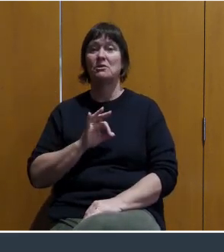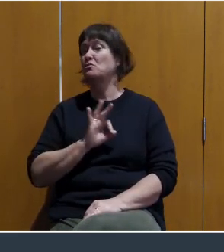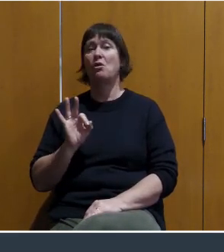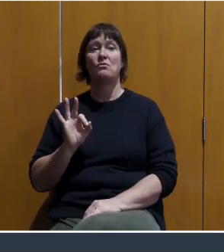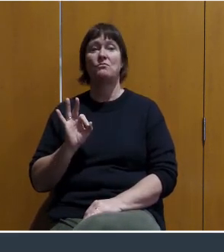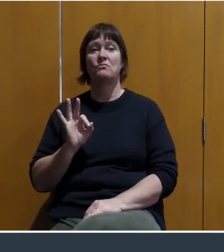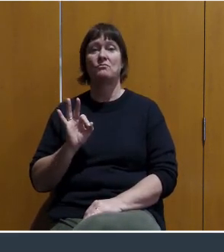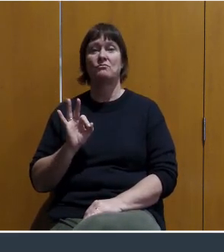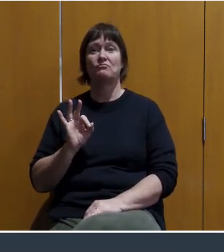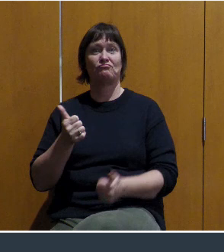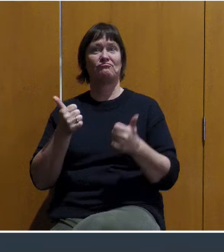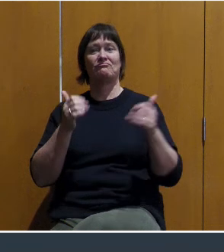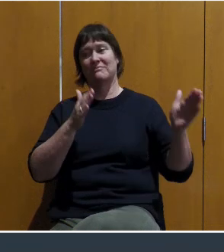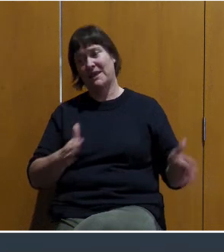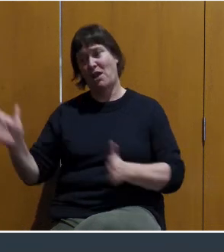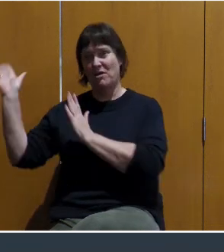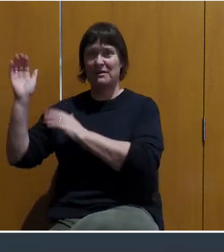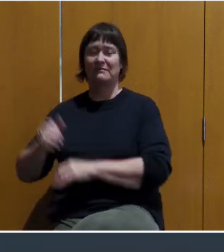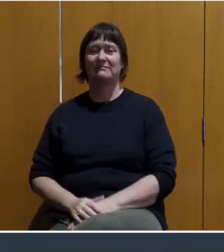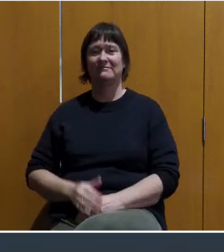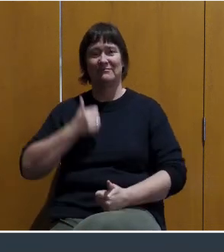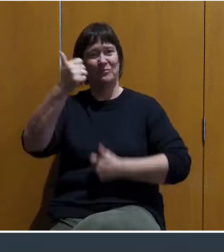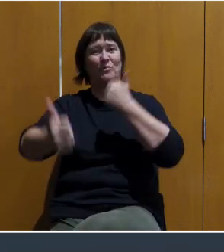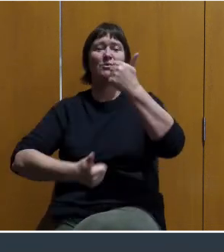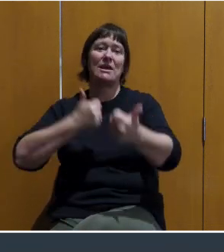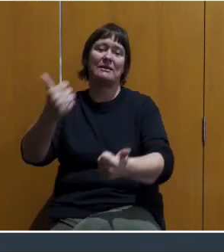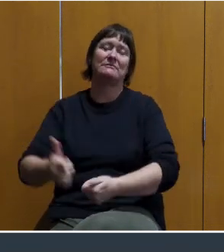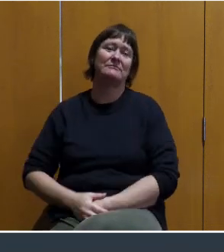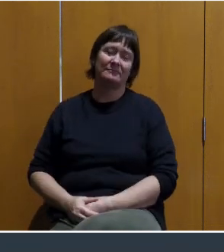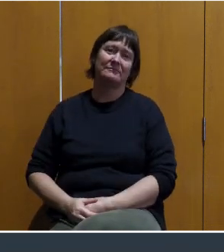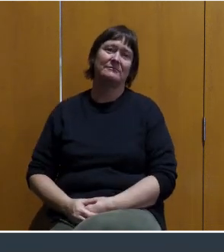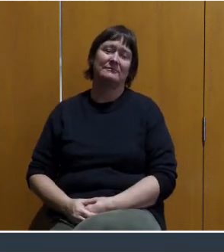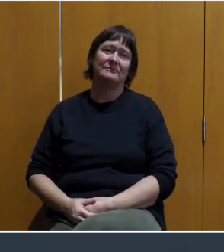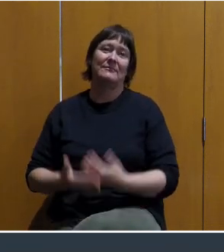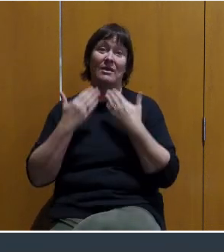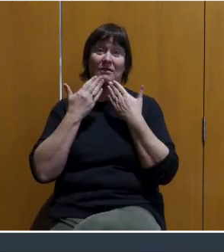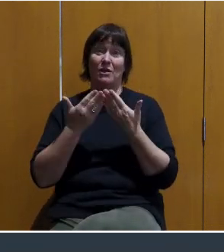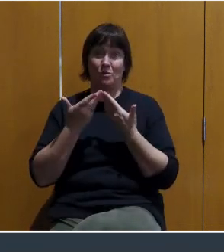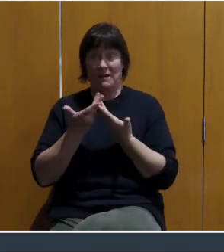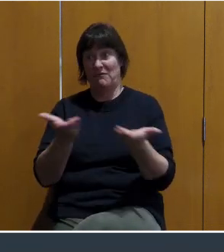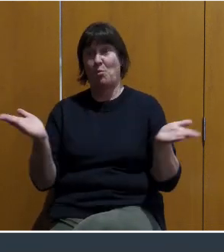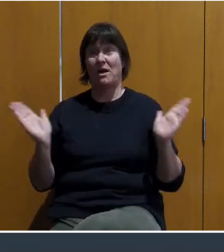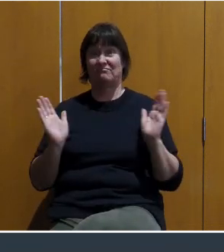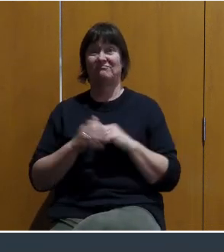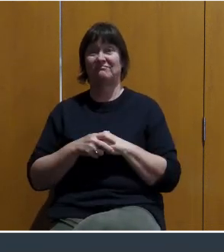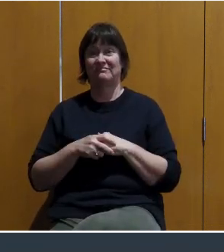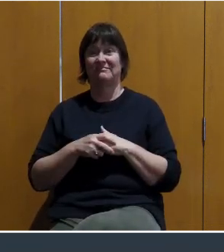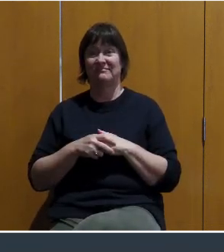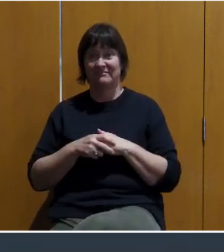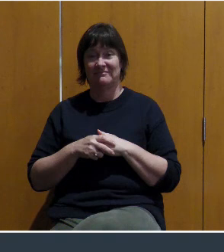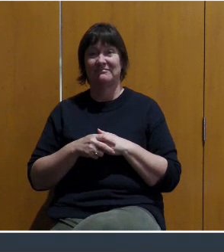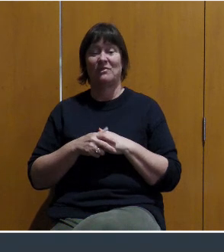Against? Carried. Well done, everybody. And yes, thank you once again to everybody that did both a